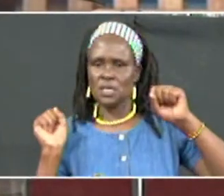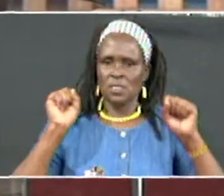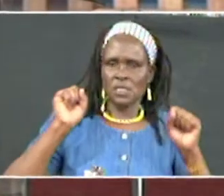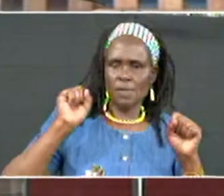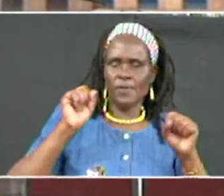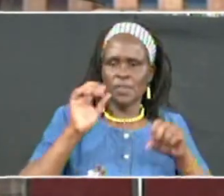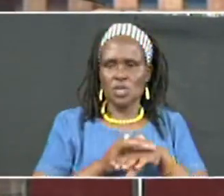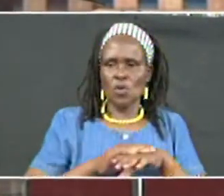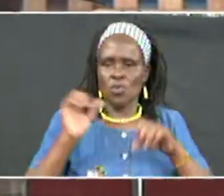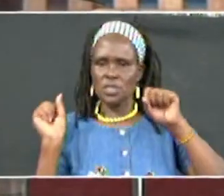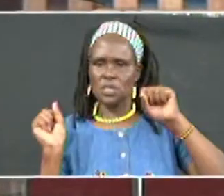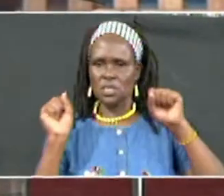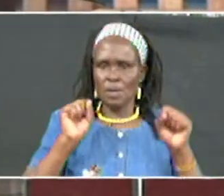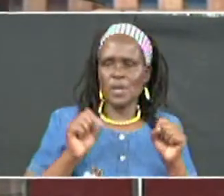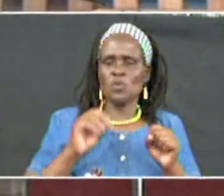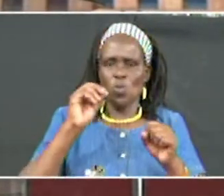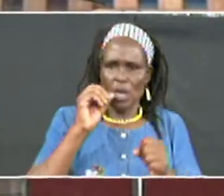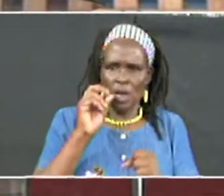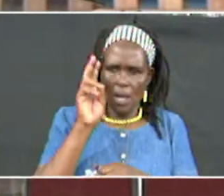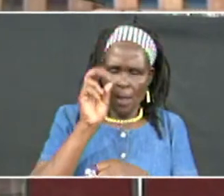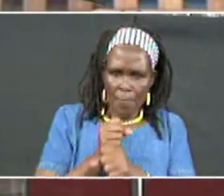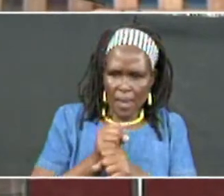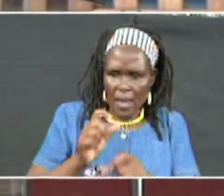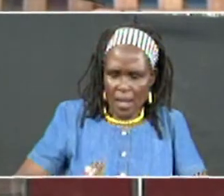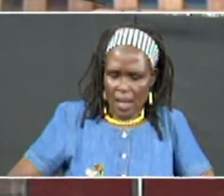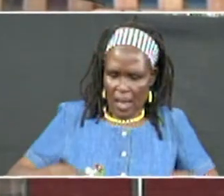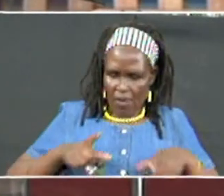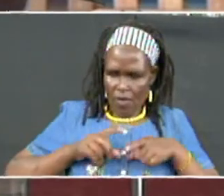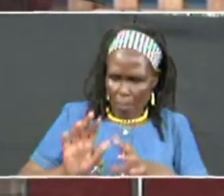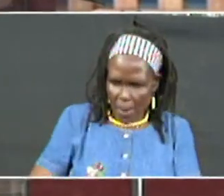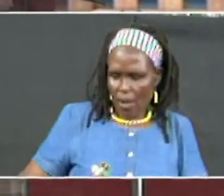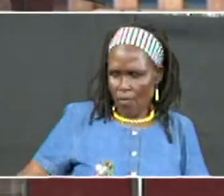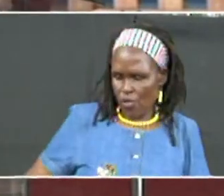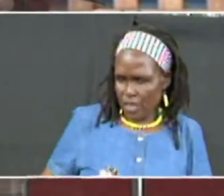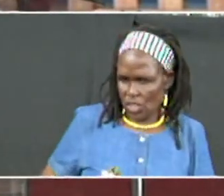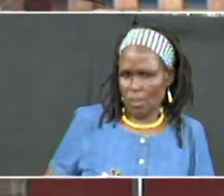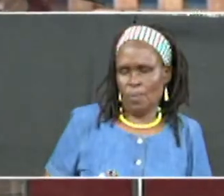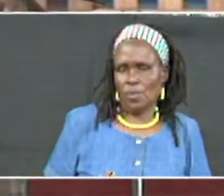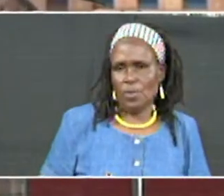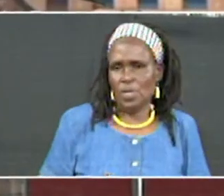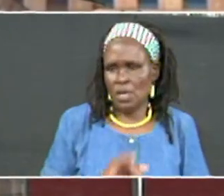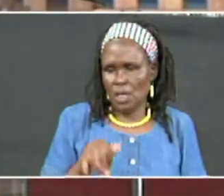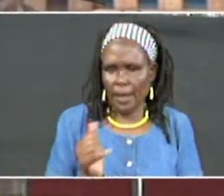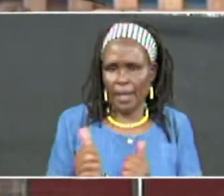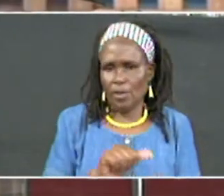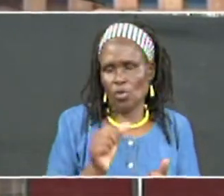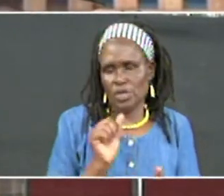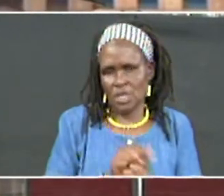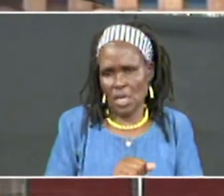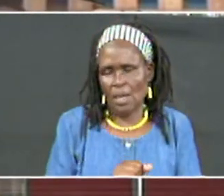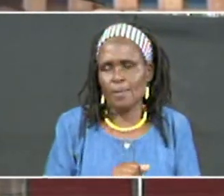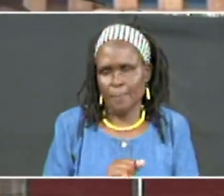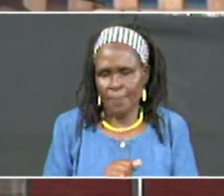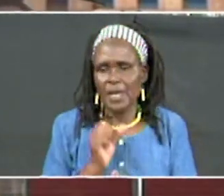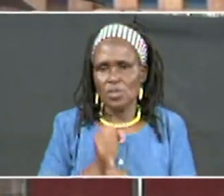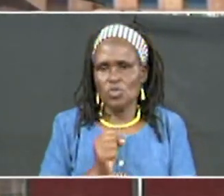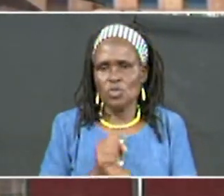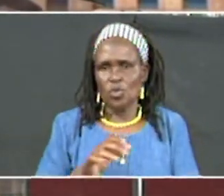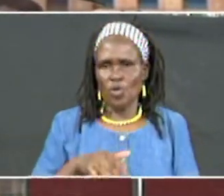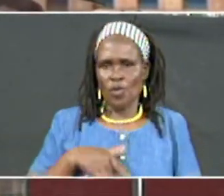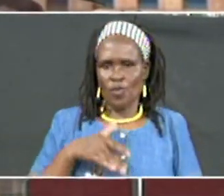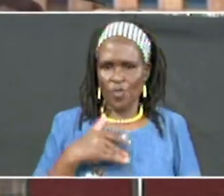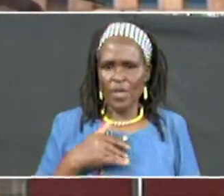shepherd lays down his life for the sheep. John 10:11. Do you have fear of